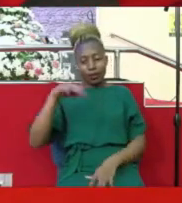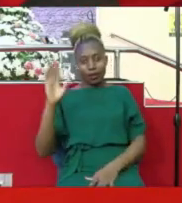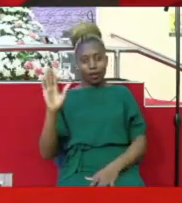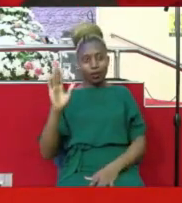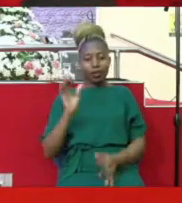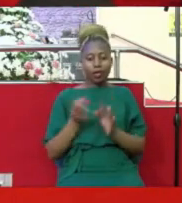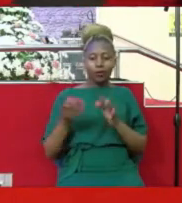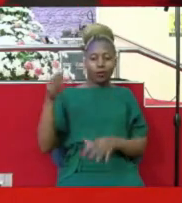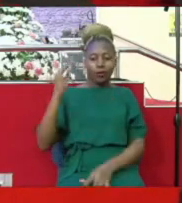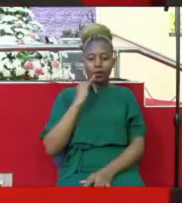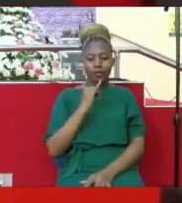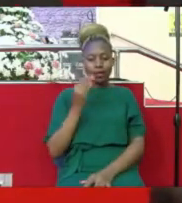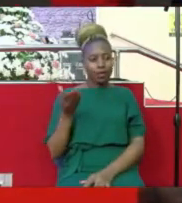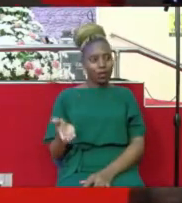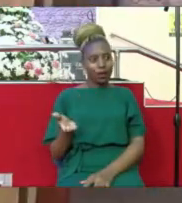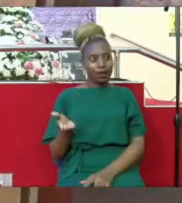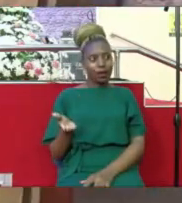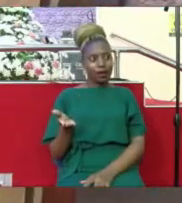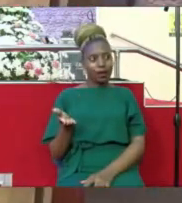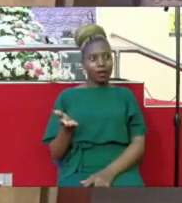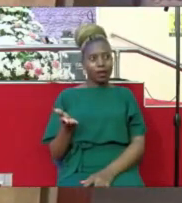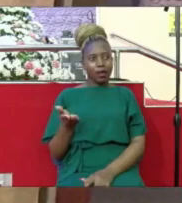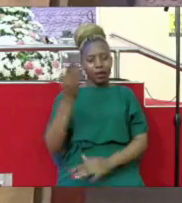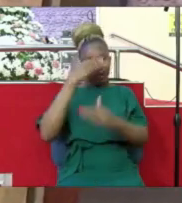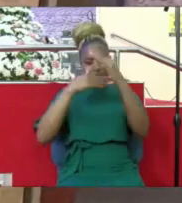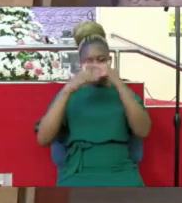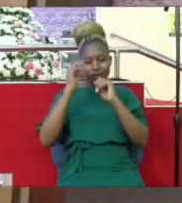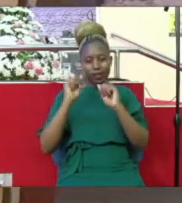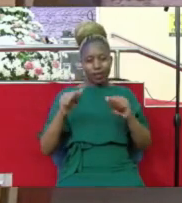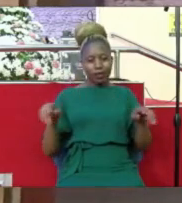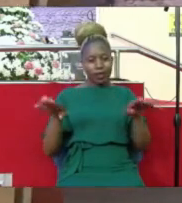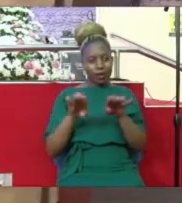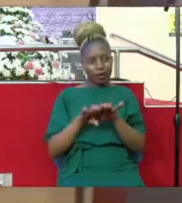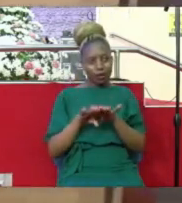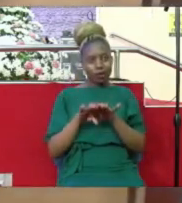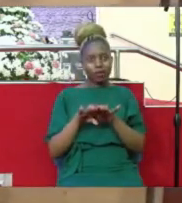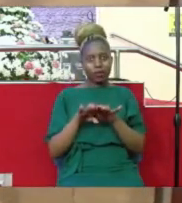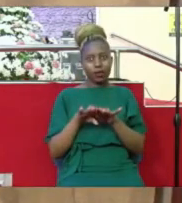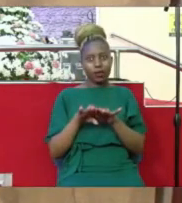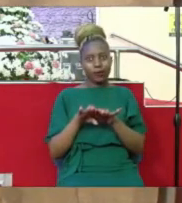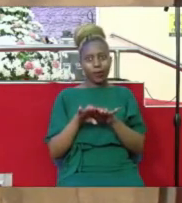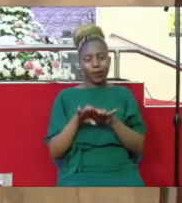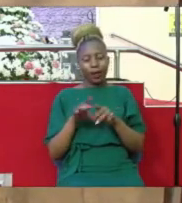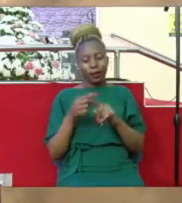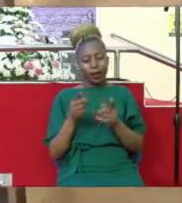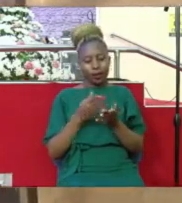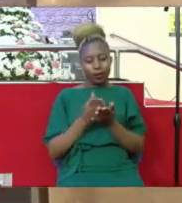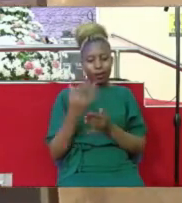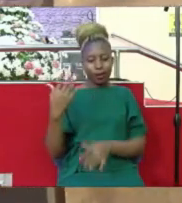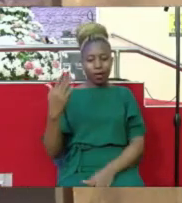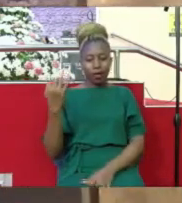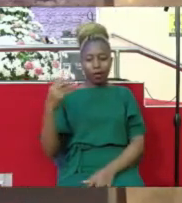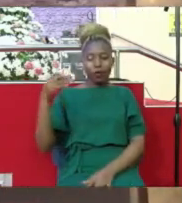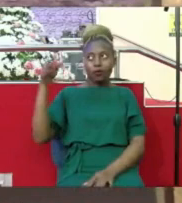is here, the university can be closed. But if you get the hold of God, you can